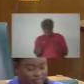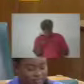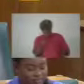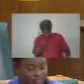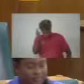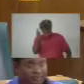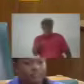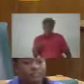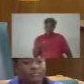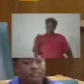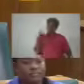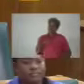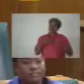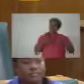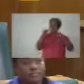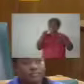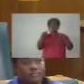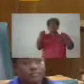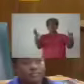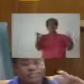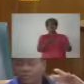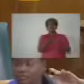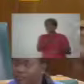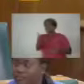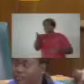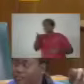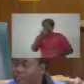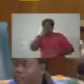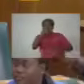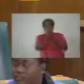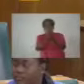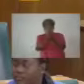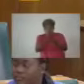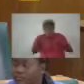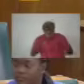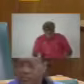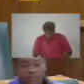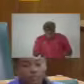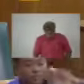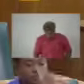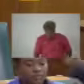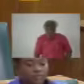The point I'm making to you is that the law as is